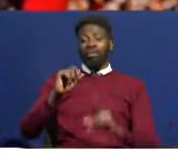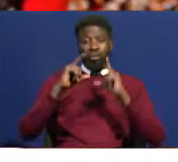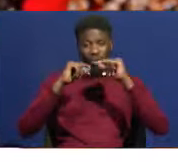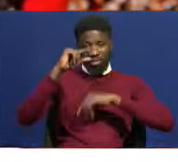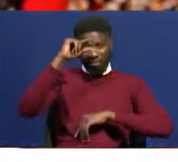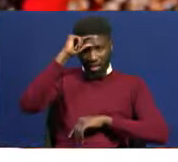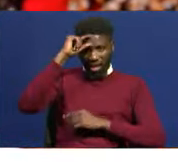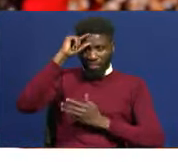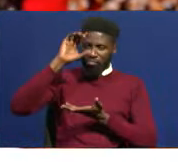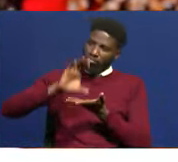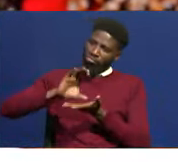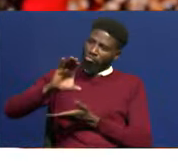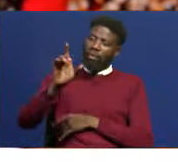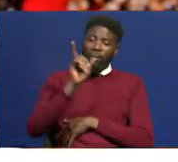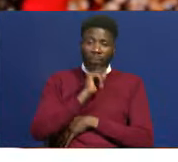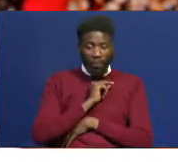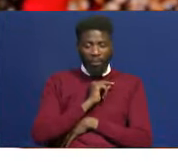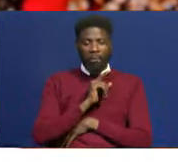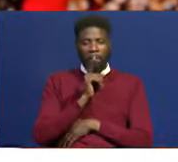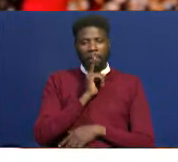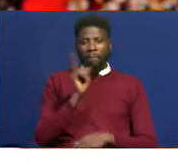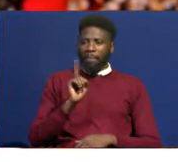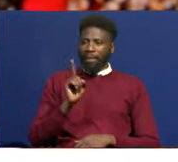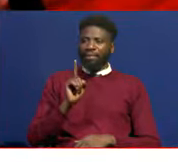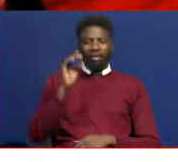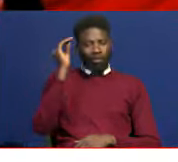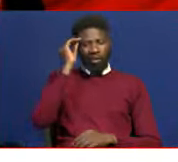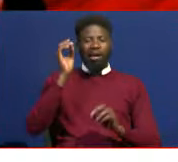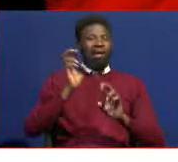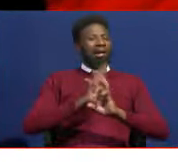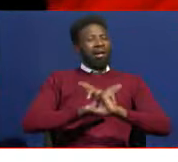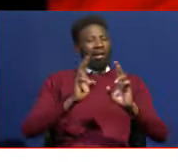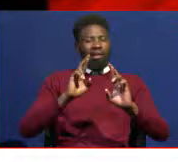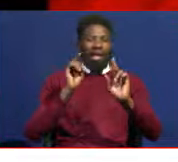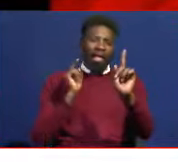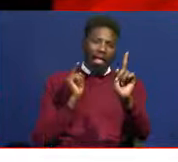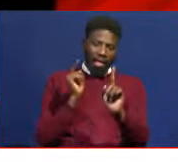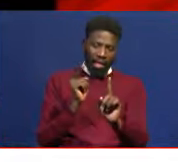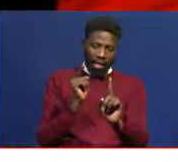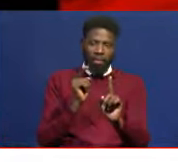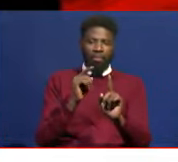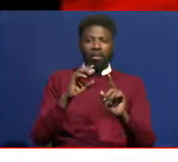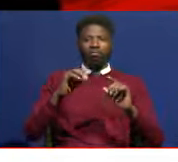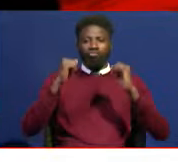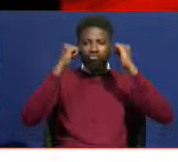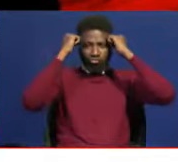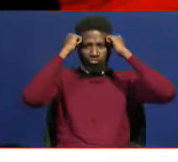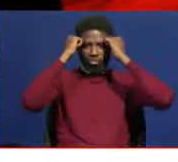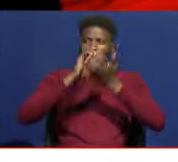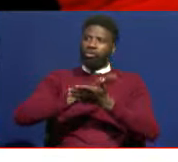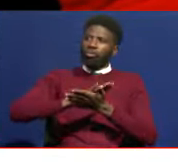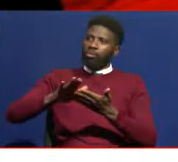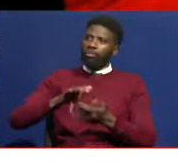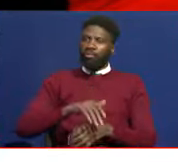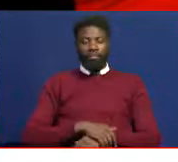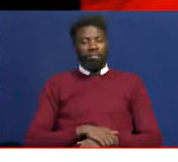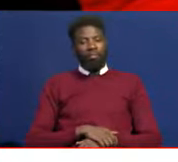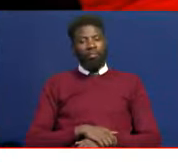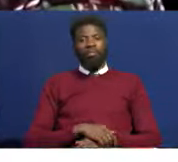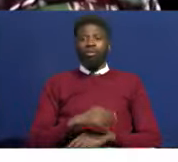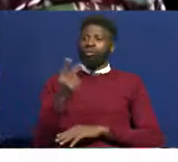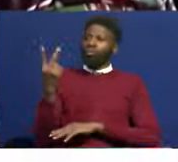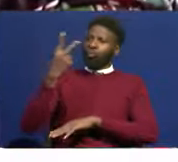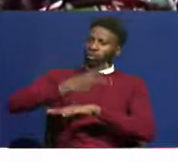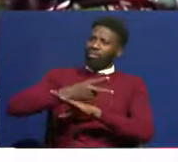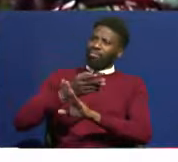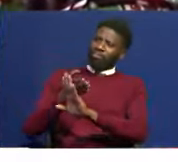the ministry is committed to enhancing smooth learning across the country. The capitation was actually released, I think 2 days before time,